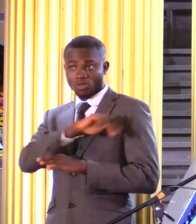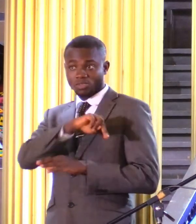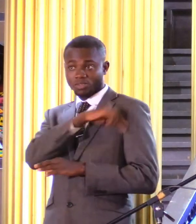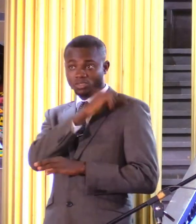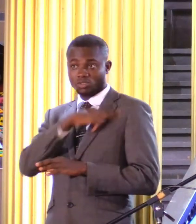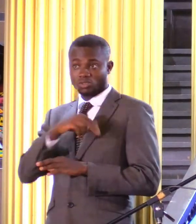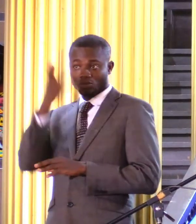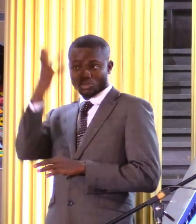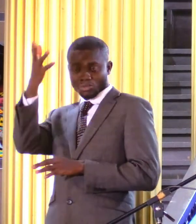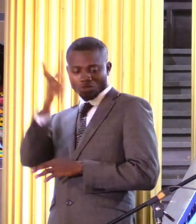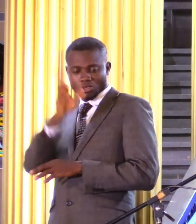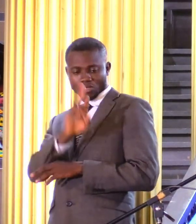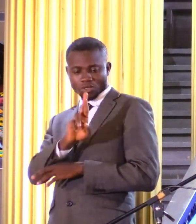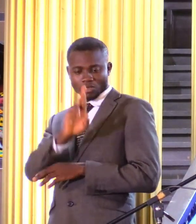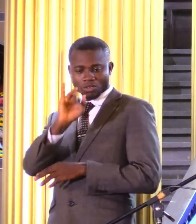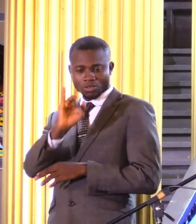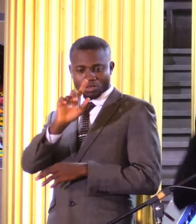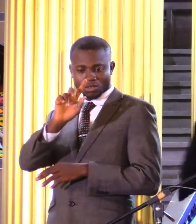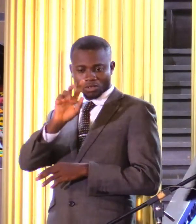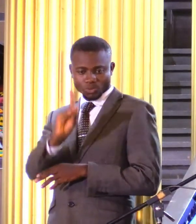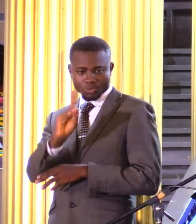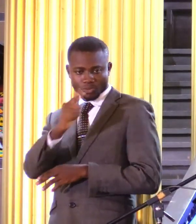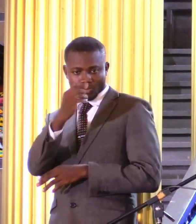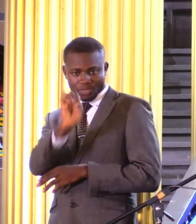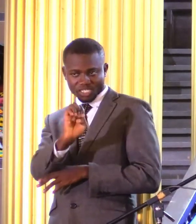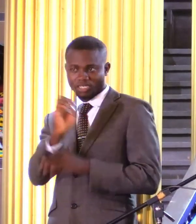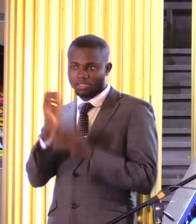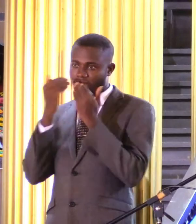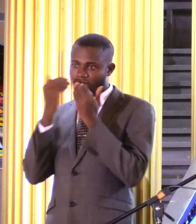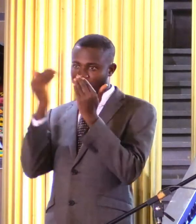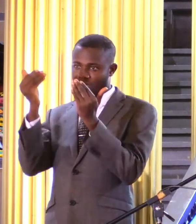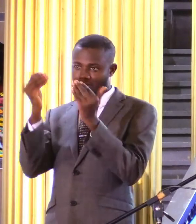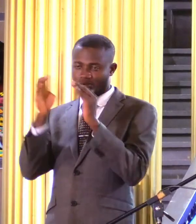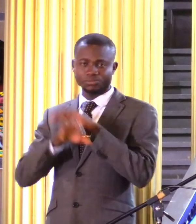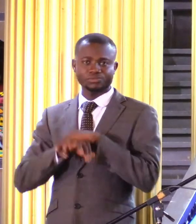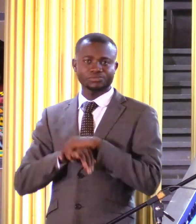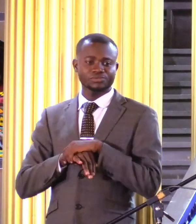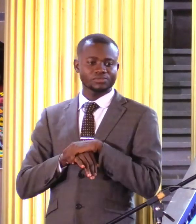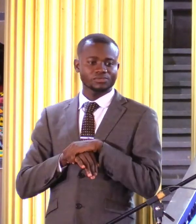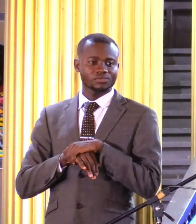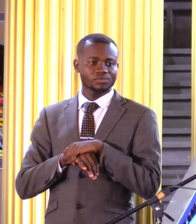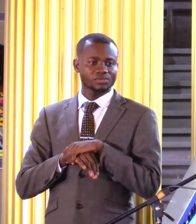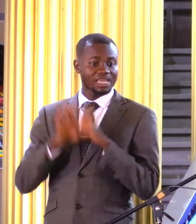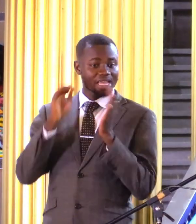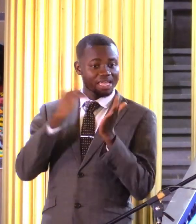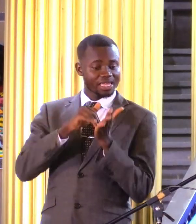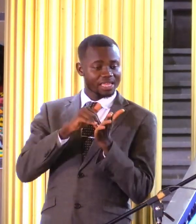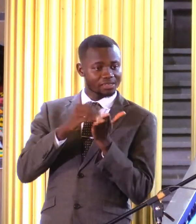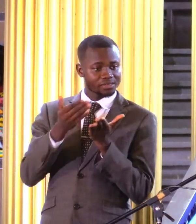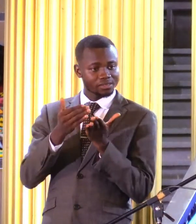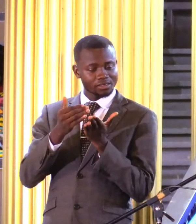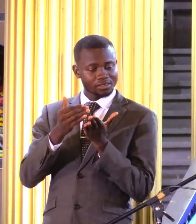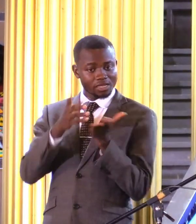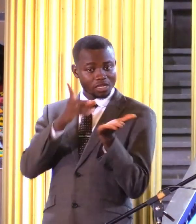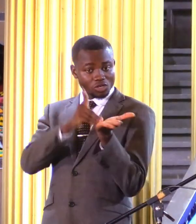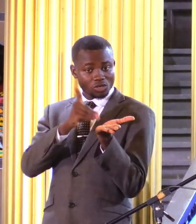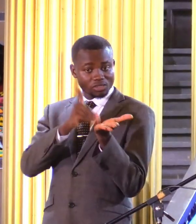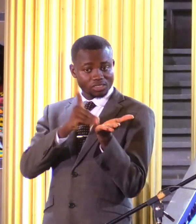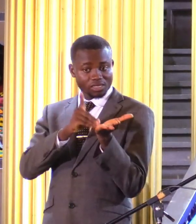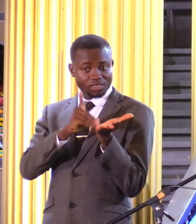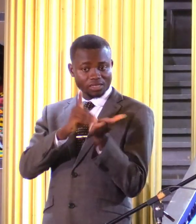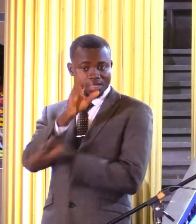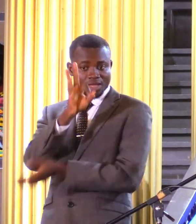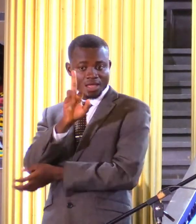and CEO of Trust Hospital, respectively. Thank you very much for being here. Mr. and Dr. Mrs.